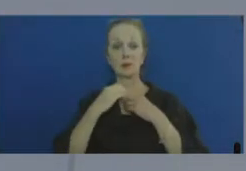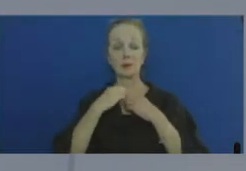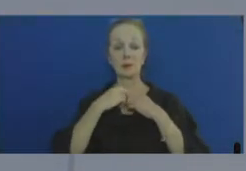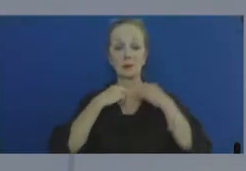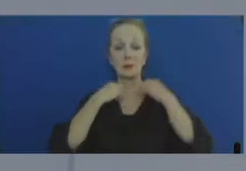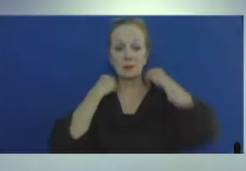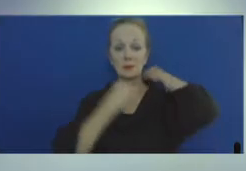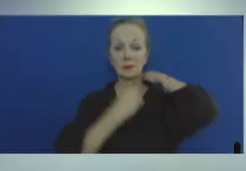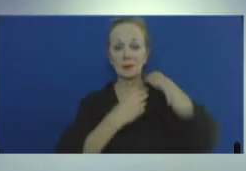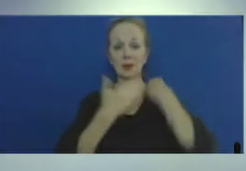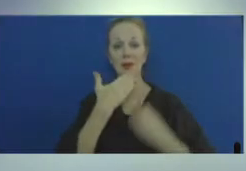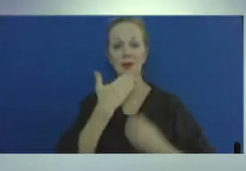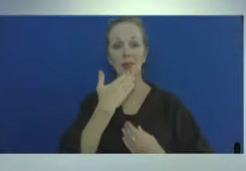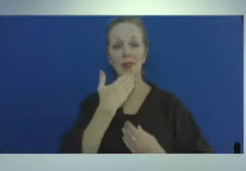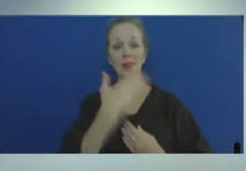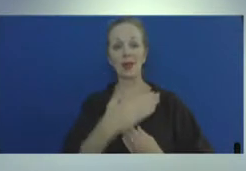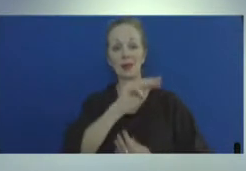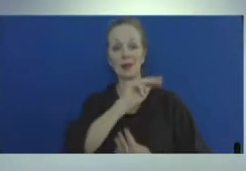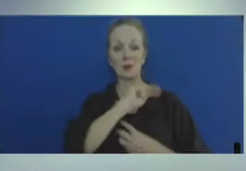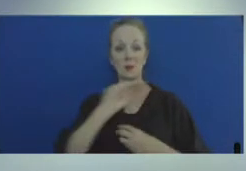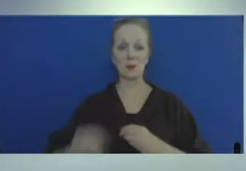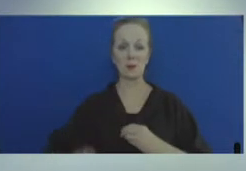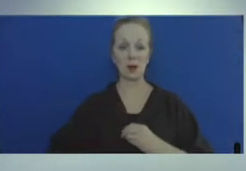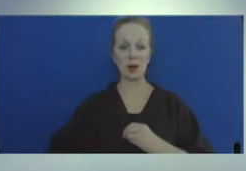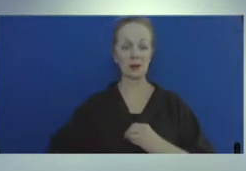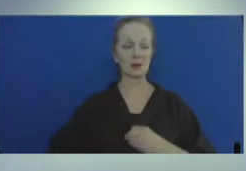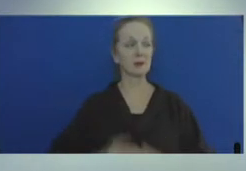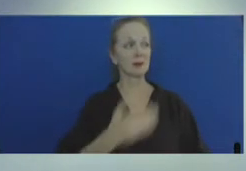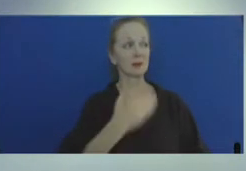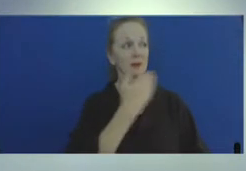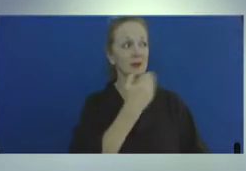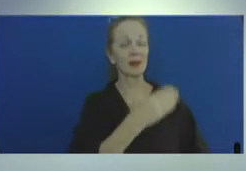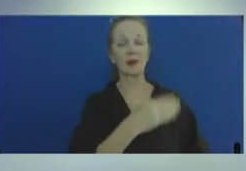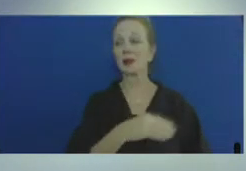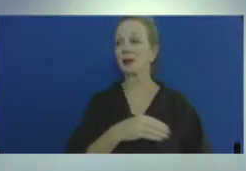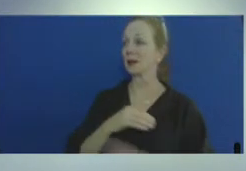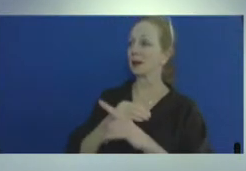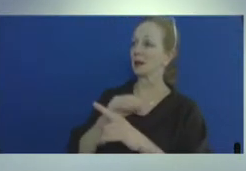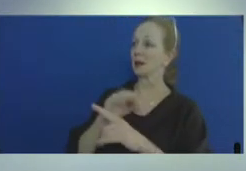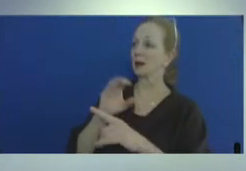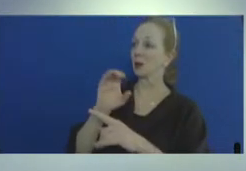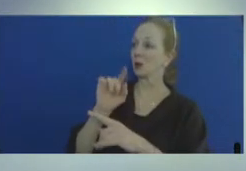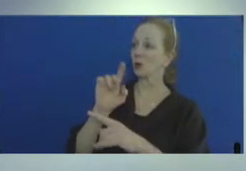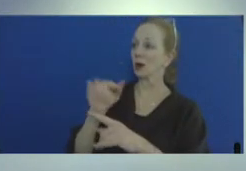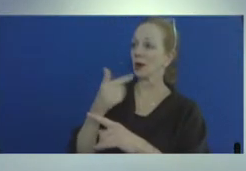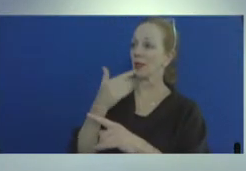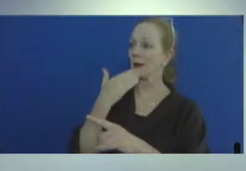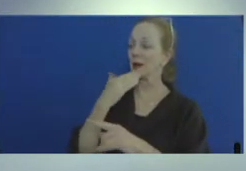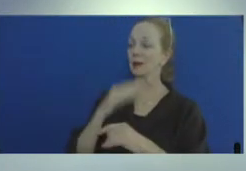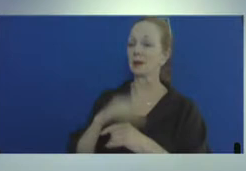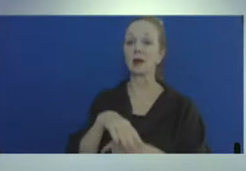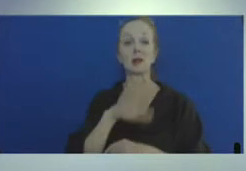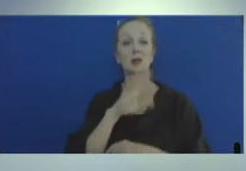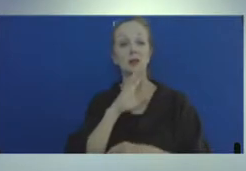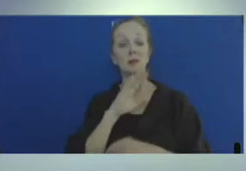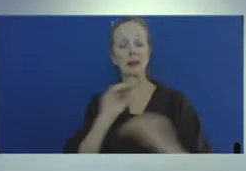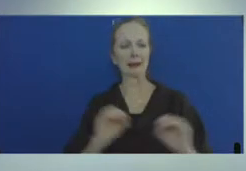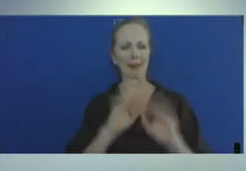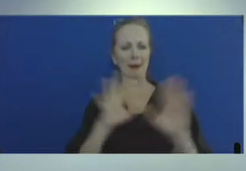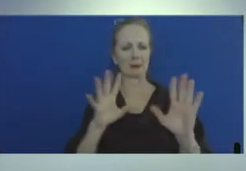Thank you, Mayor, and Ms. Craig, thank you. So I want to be clear, we're talking two things here, right? One of them